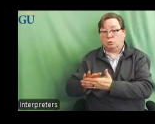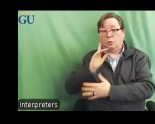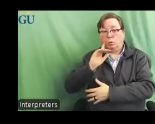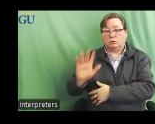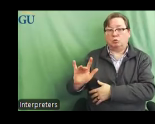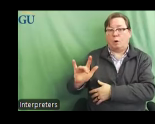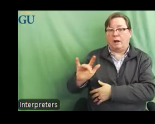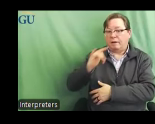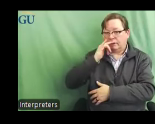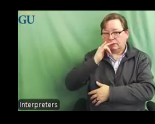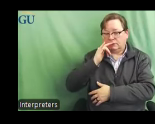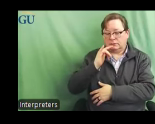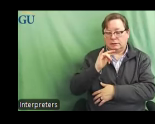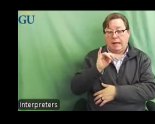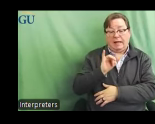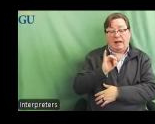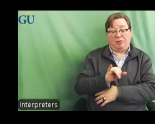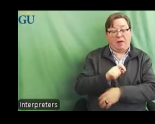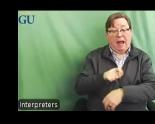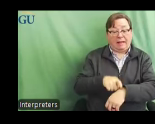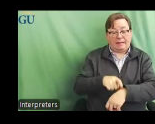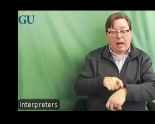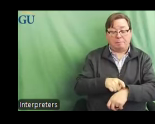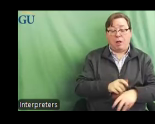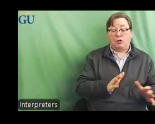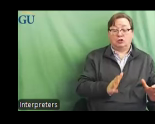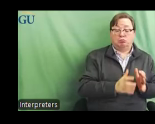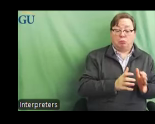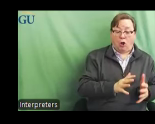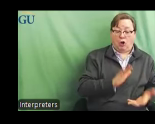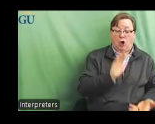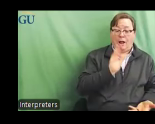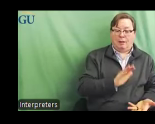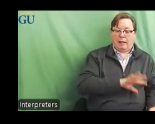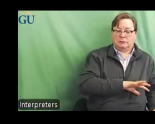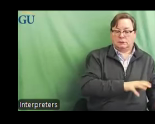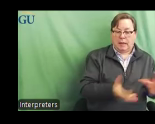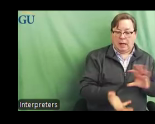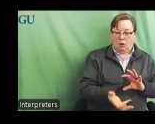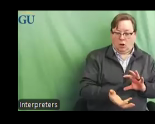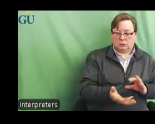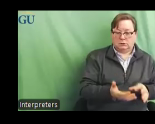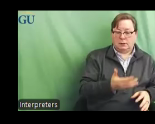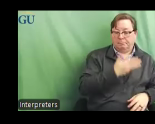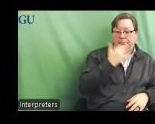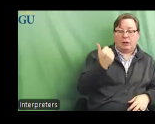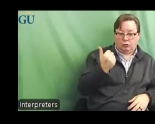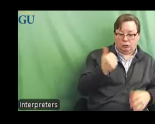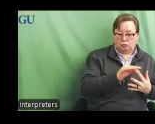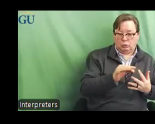in time, the smaller, less chaotic classroom was best for her, and so that's what we